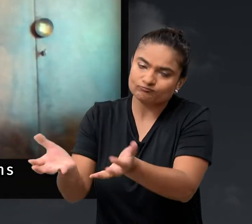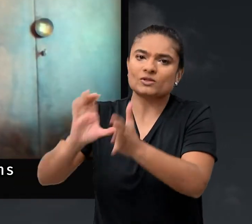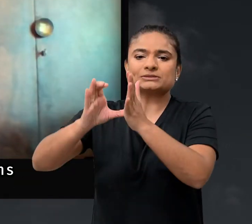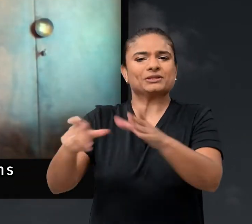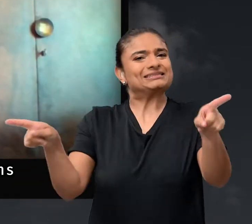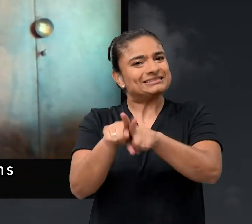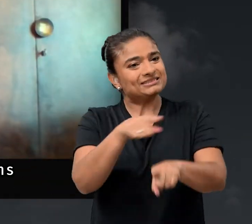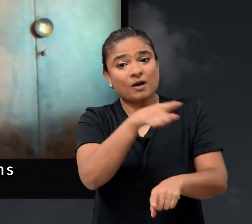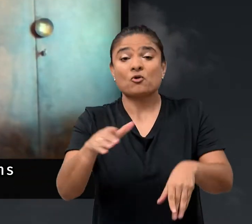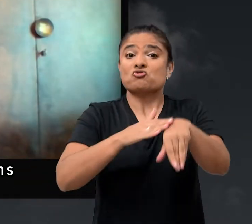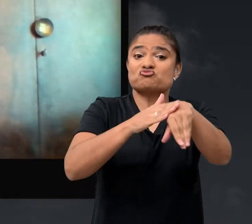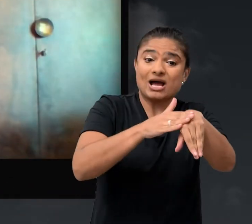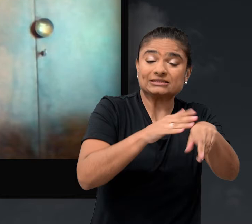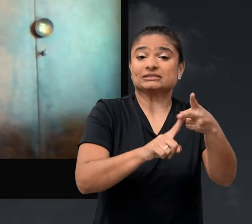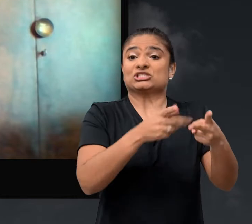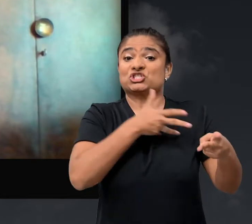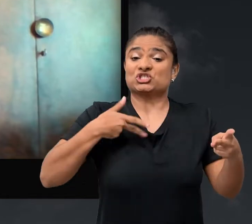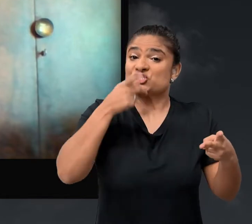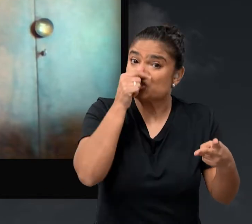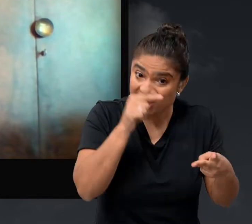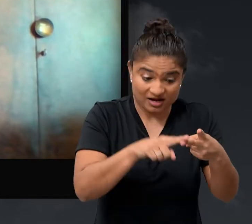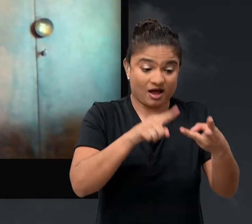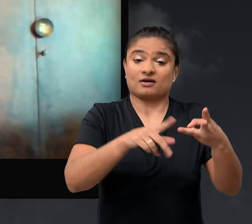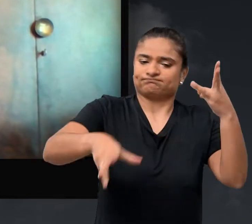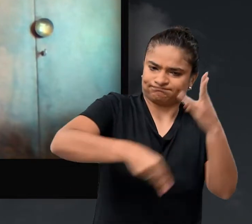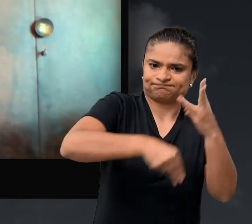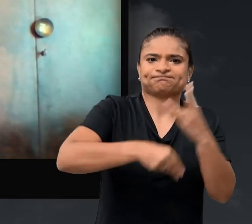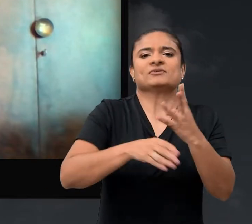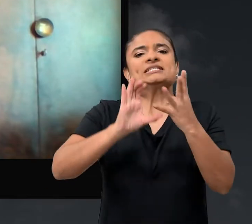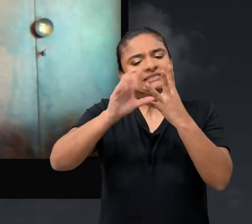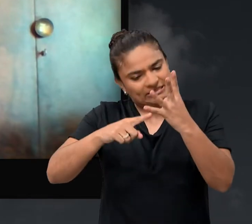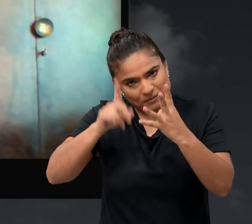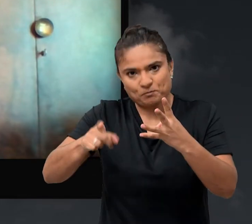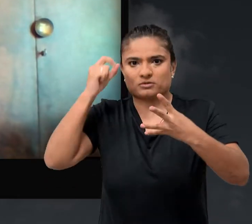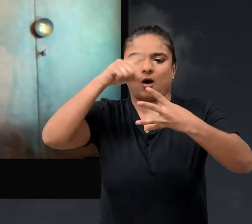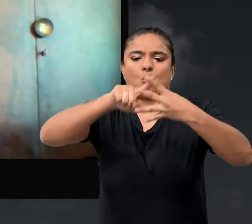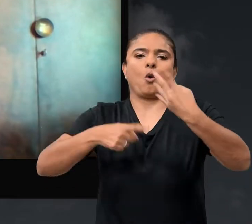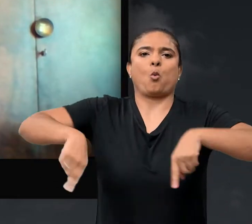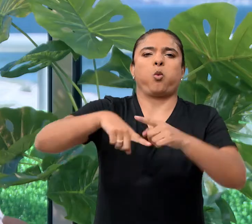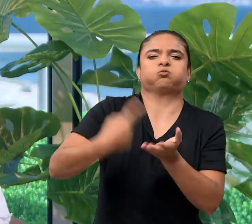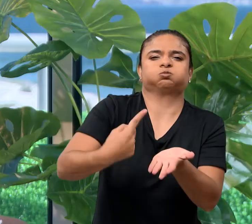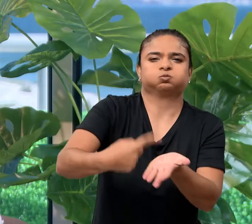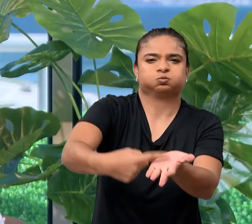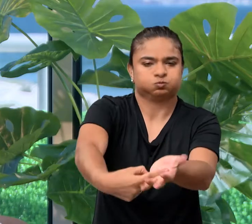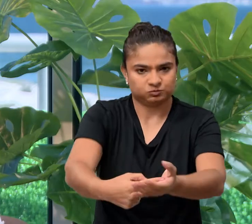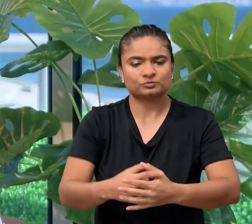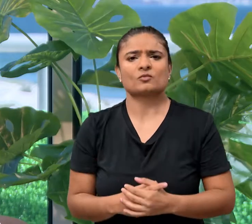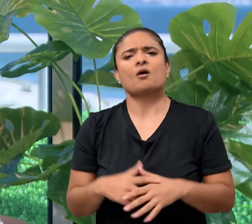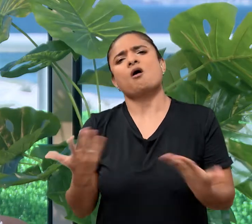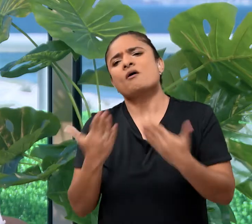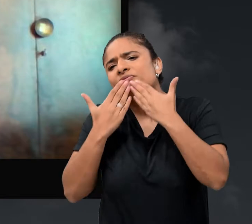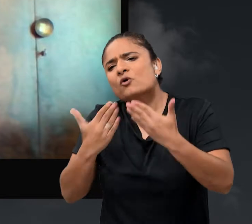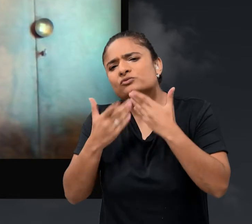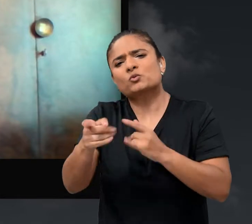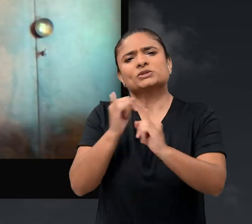And we need to make those connections and start moving towards a society which is more inclusive. Thank you so much, Dr. Brian,